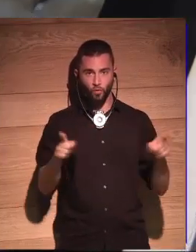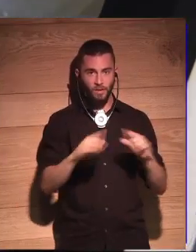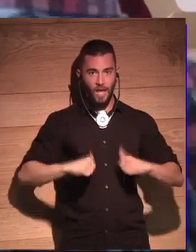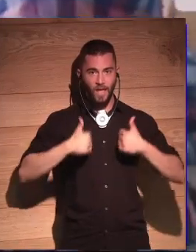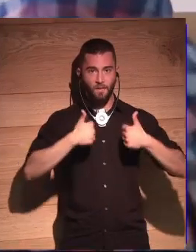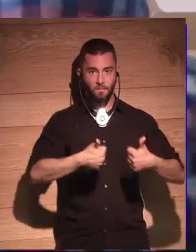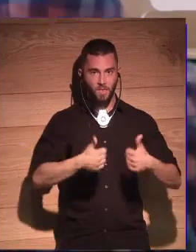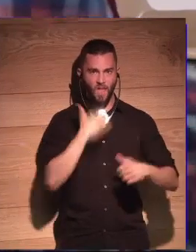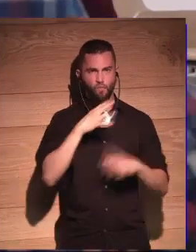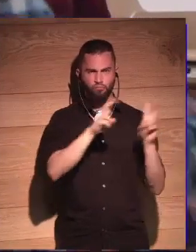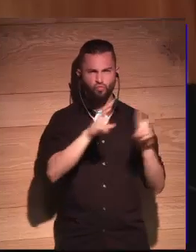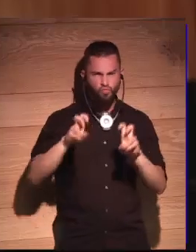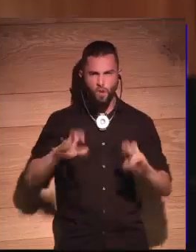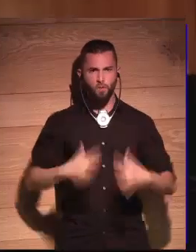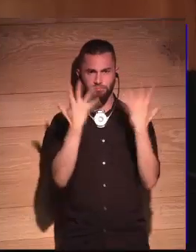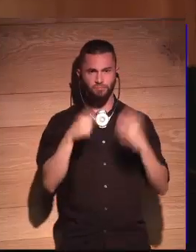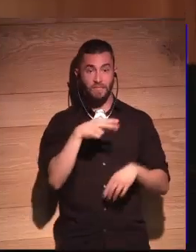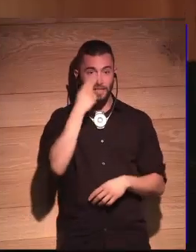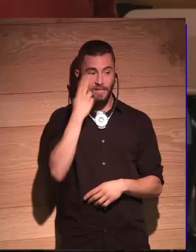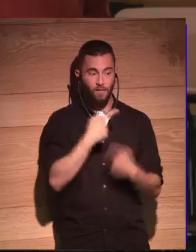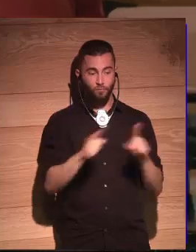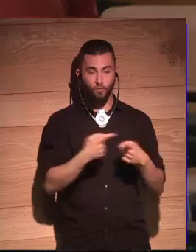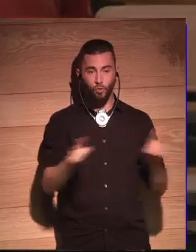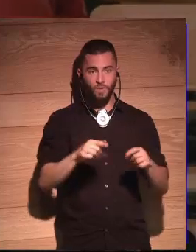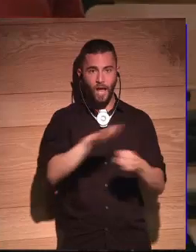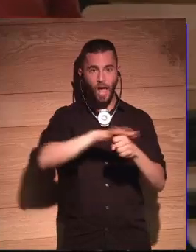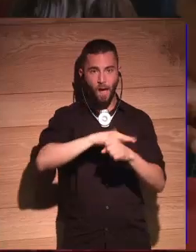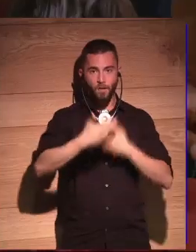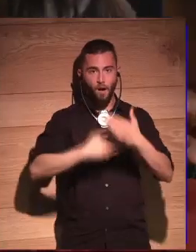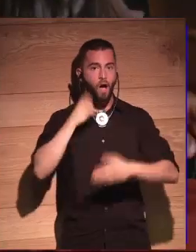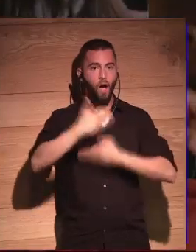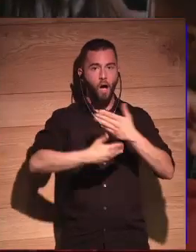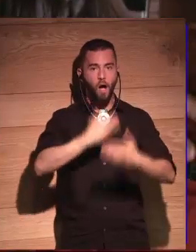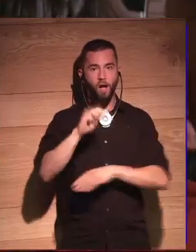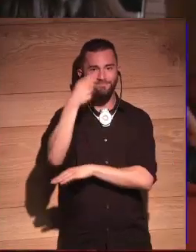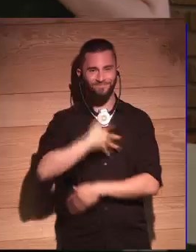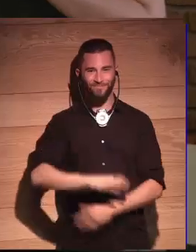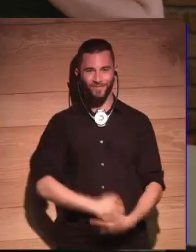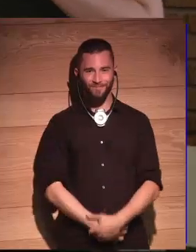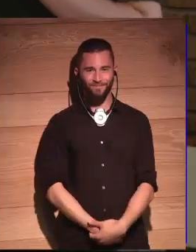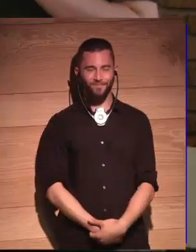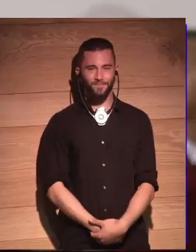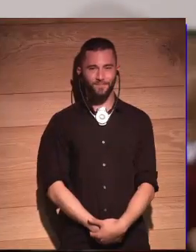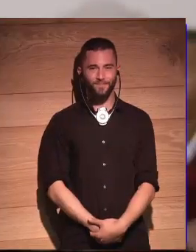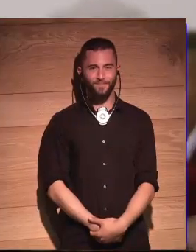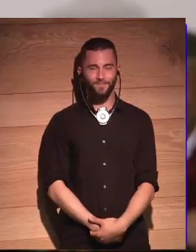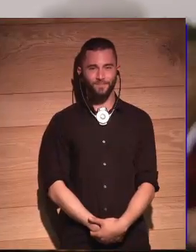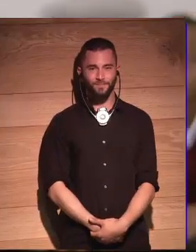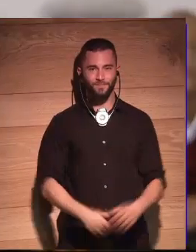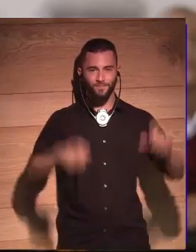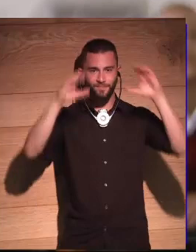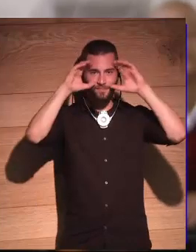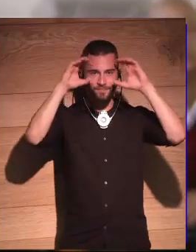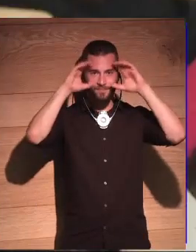in the music world in a more innovative fashion. When you create this interest in music in children, you can